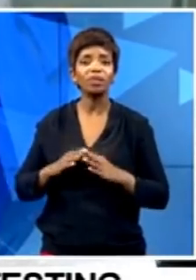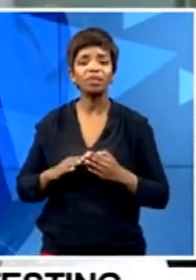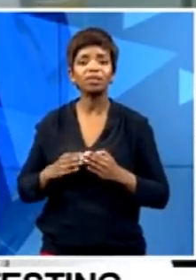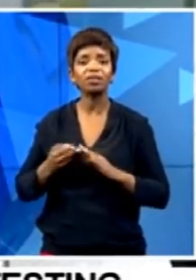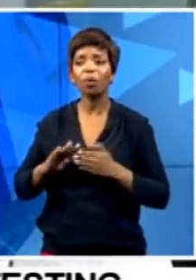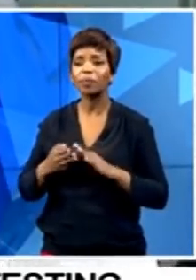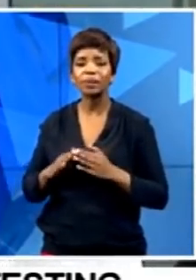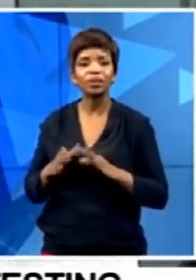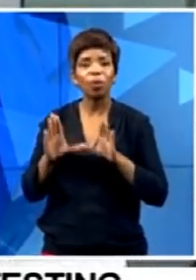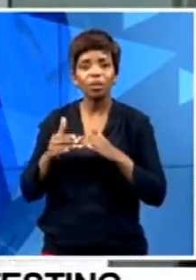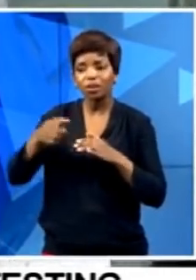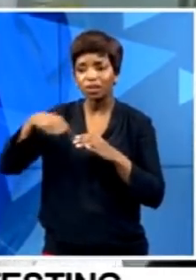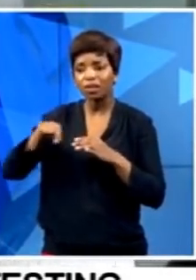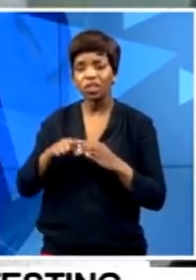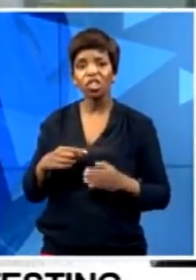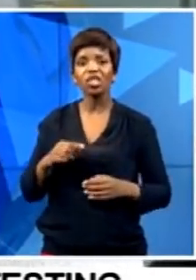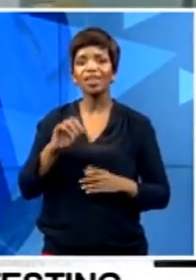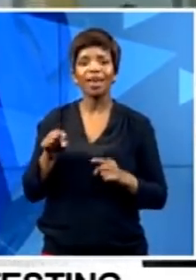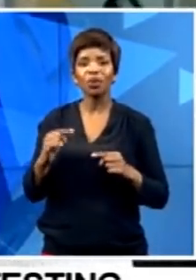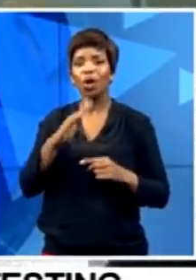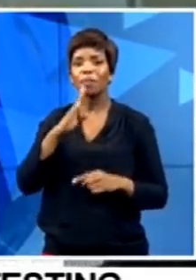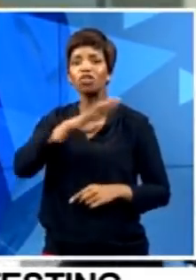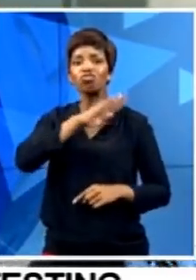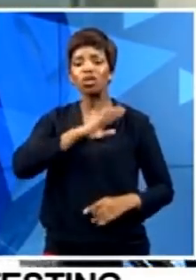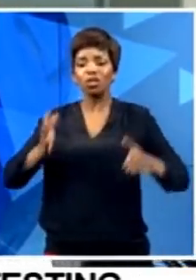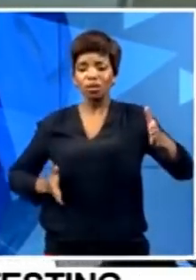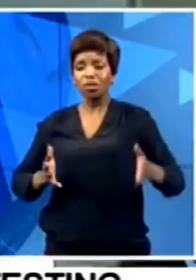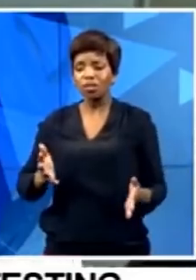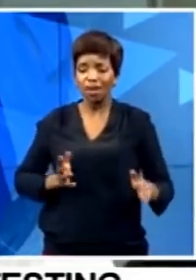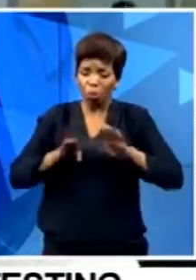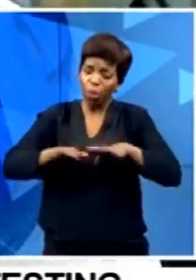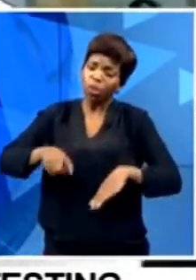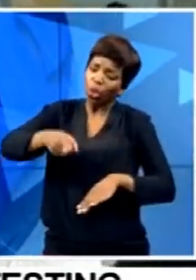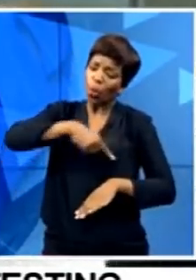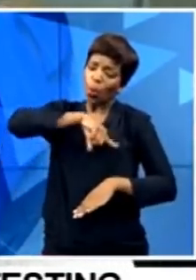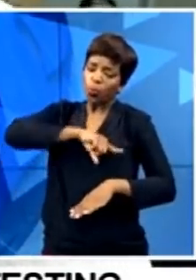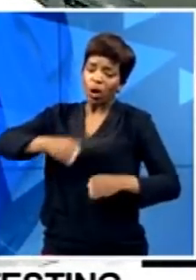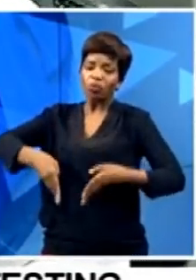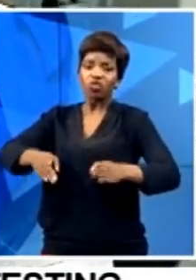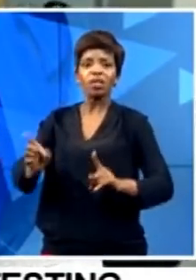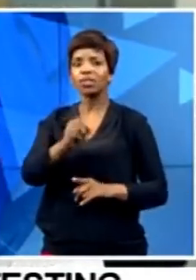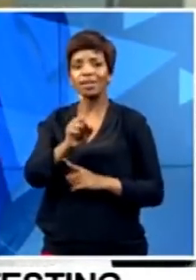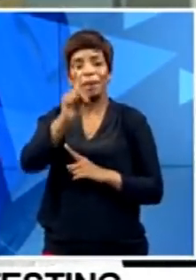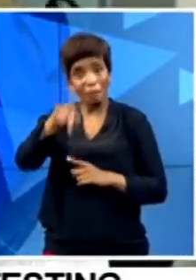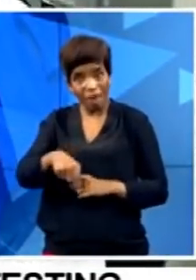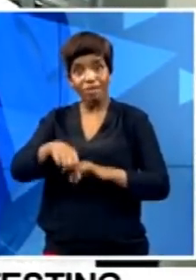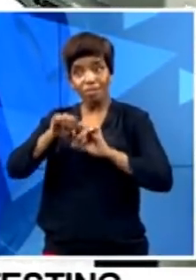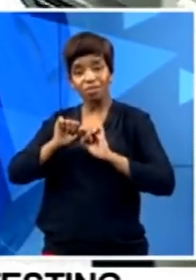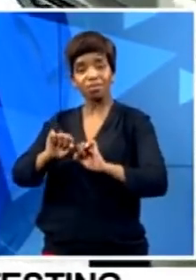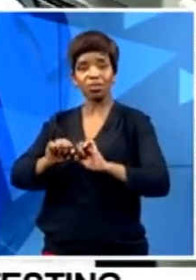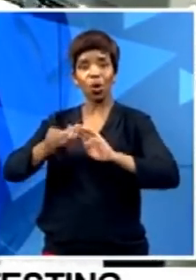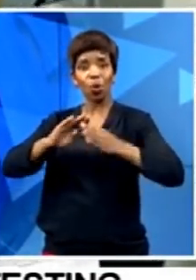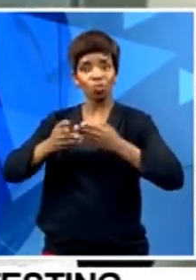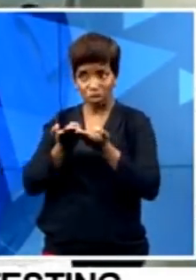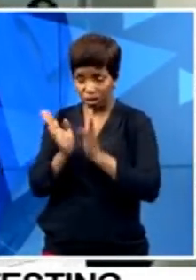street? It must be the work of parents, it must be the work of street committees. So we need this mobilization, this massive mobilization for awareness, and our